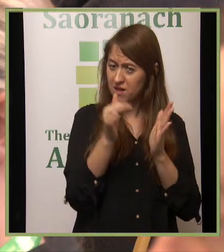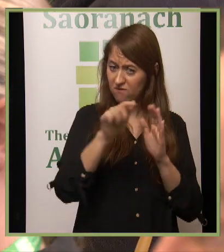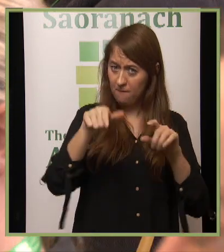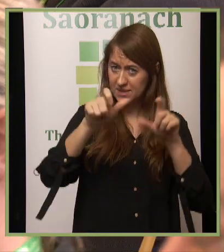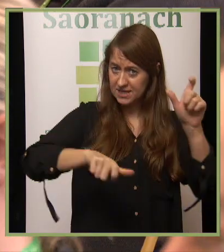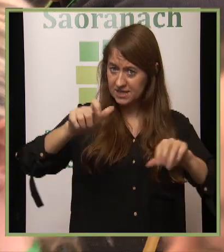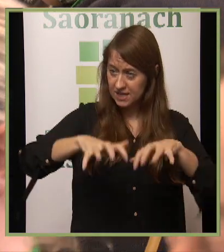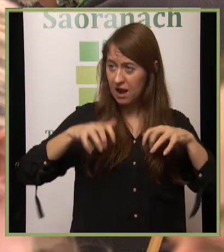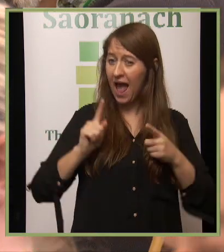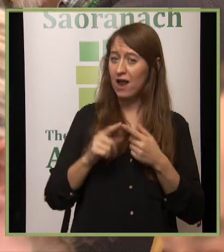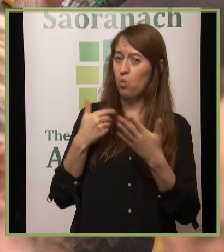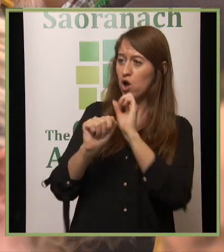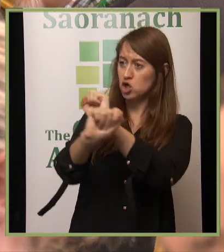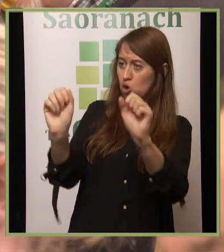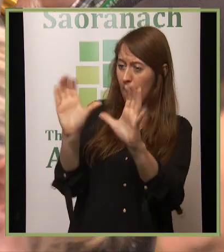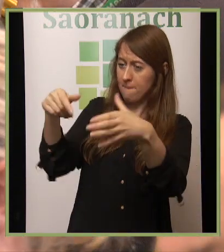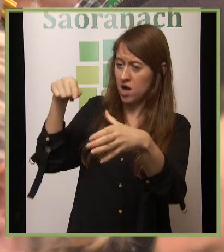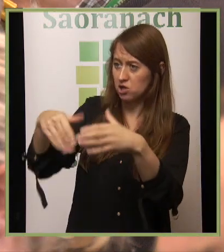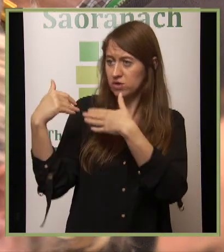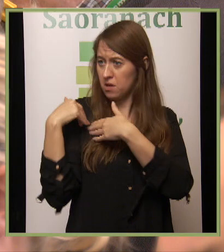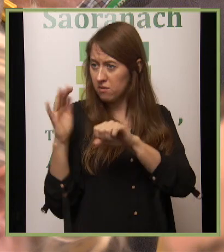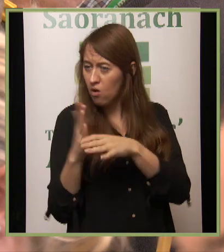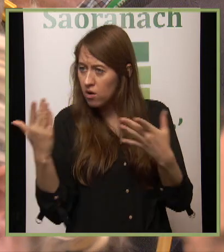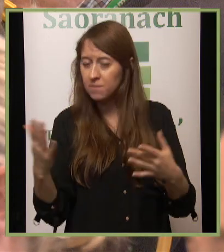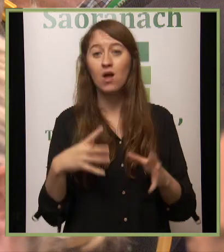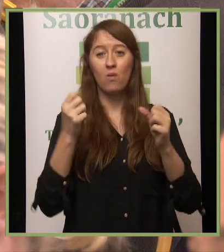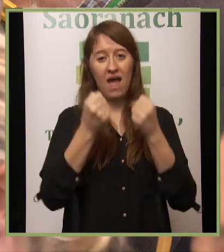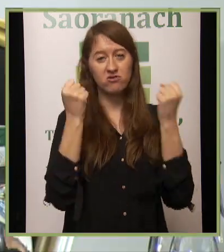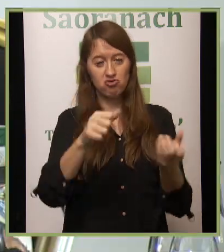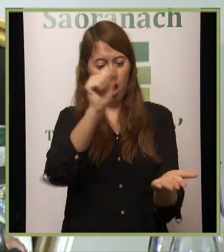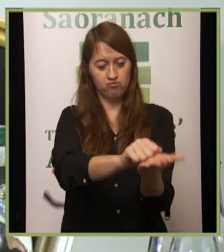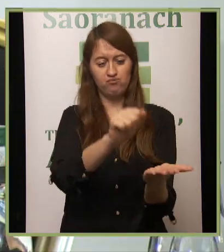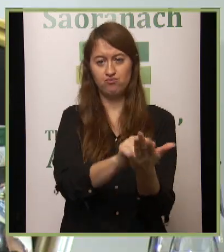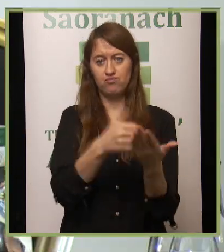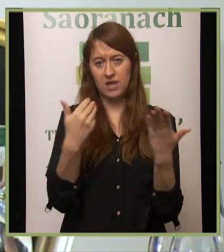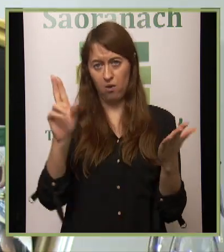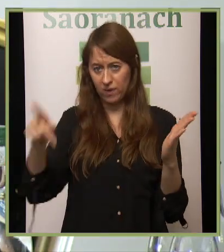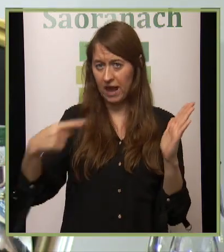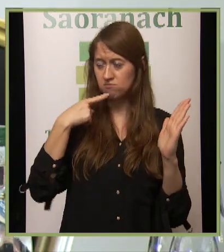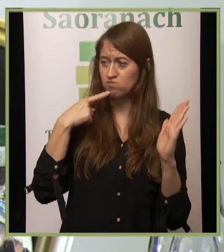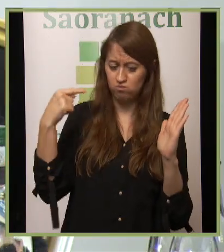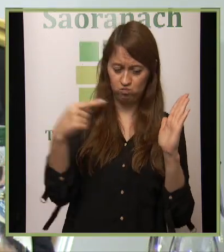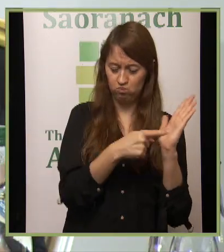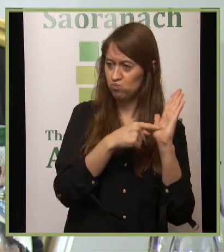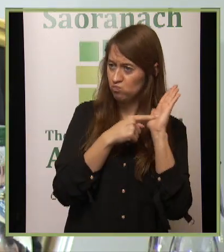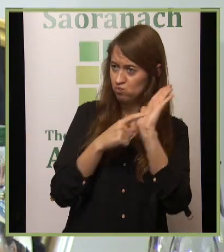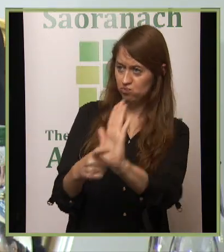your party be doing to make sure they get implemented? We've got a strong document now that we can refer to. So I think we all should do that.